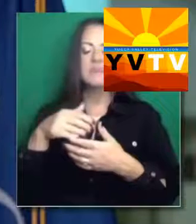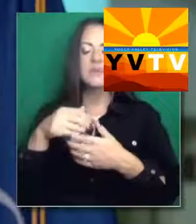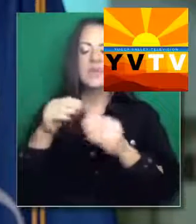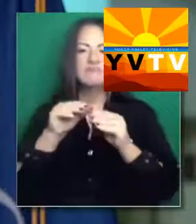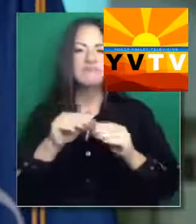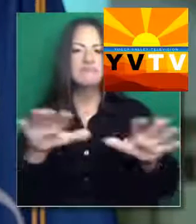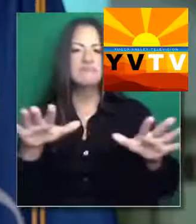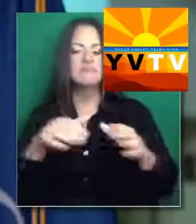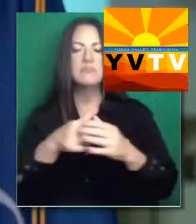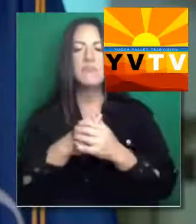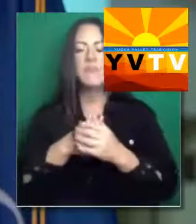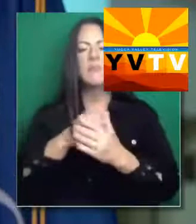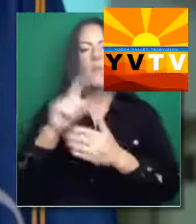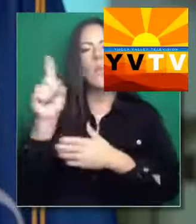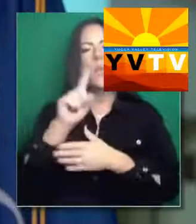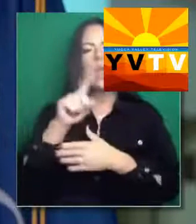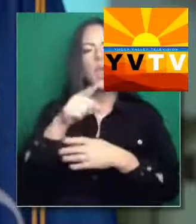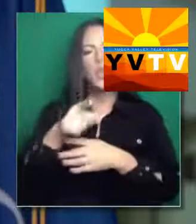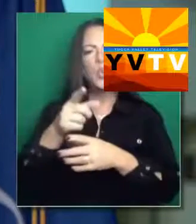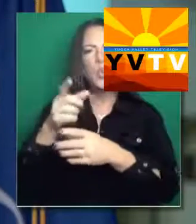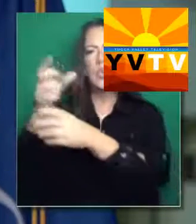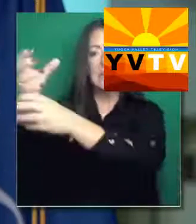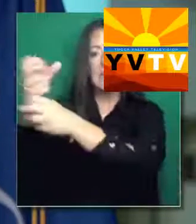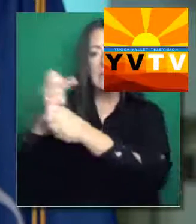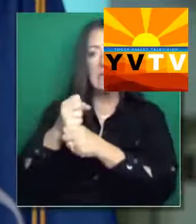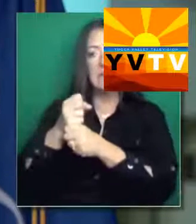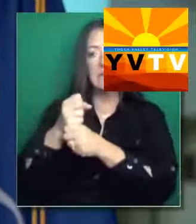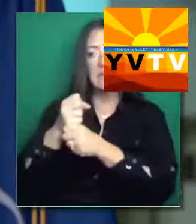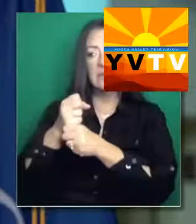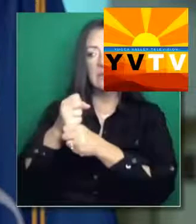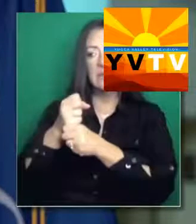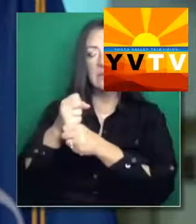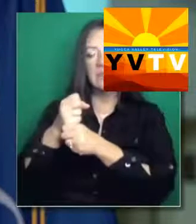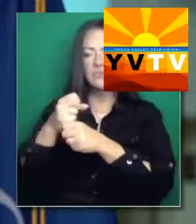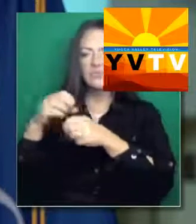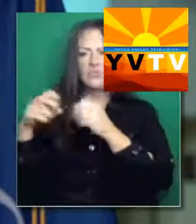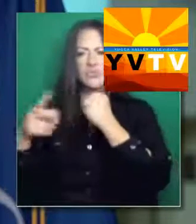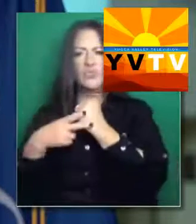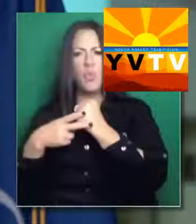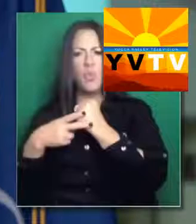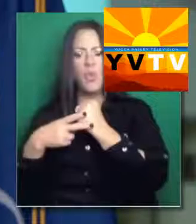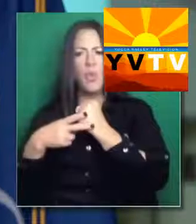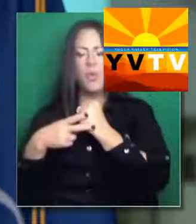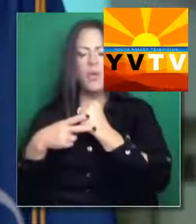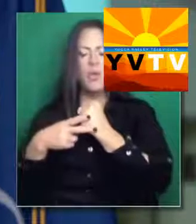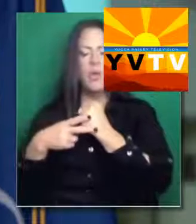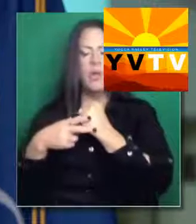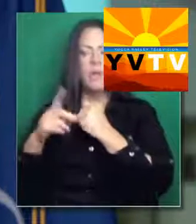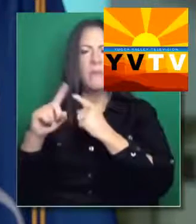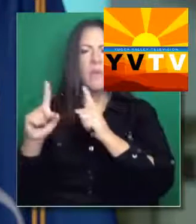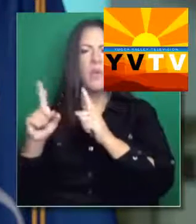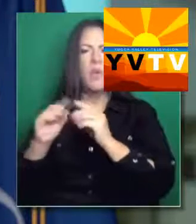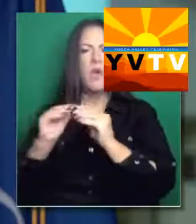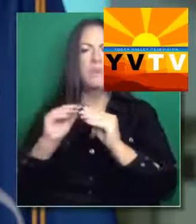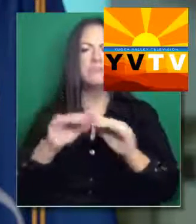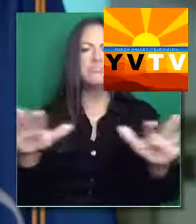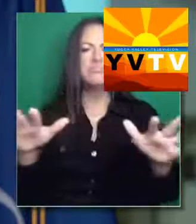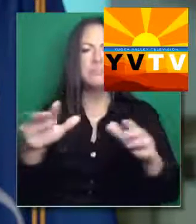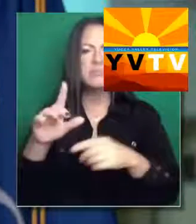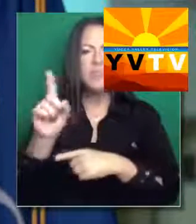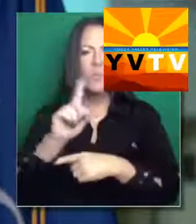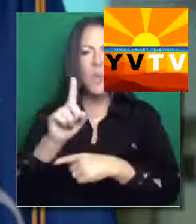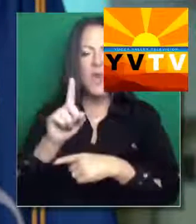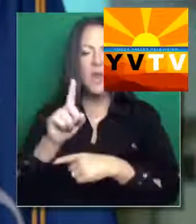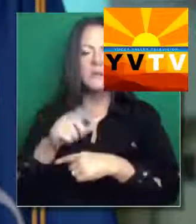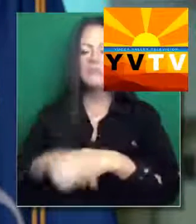those doses that California has and has not yet put into people's arms? Yeah, well, they're all across the state. They've been distributed to counties, they've been distributed to providers,